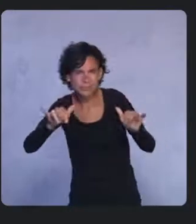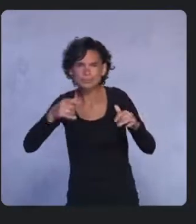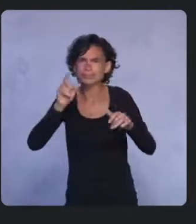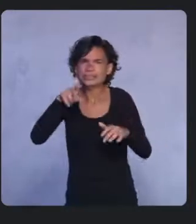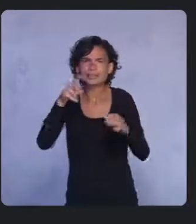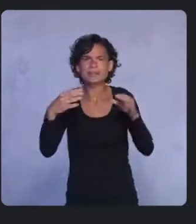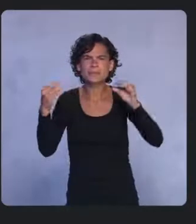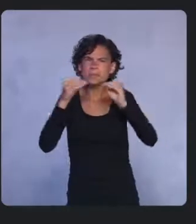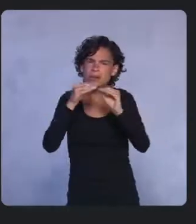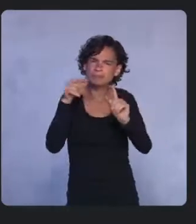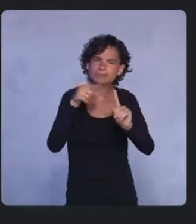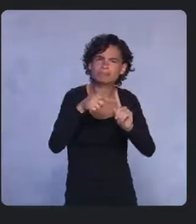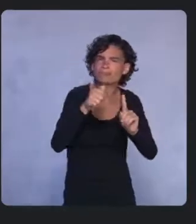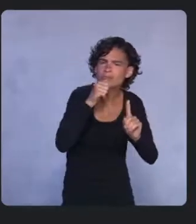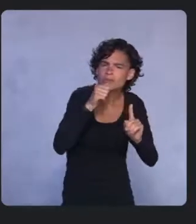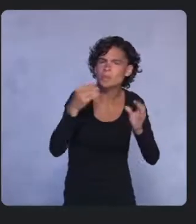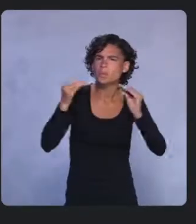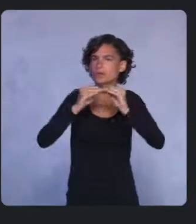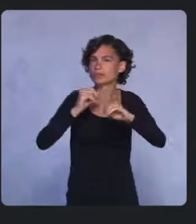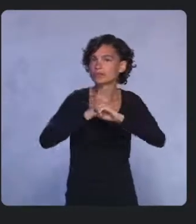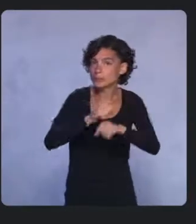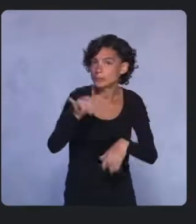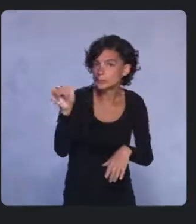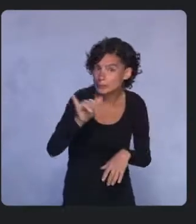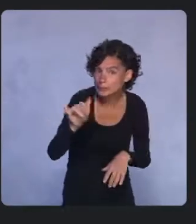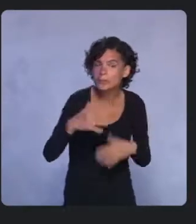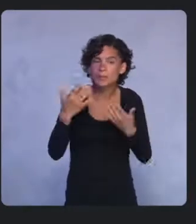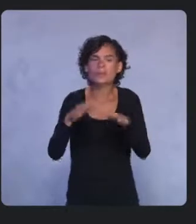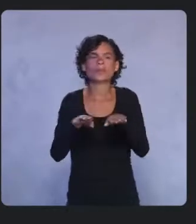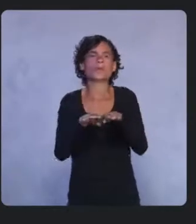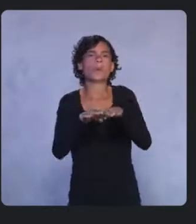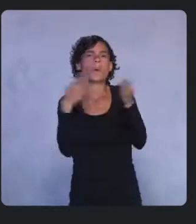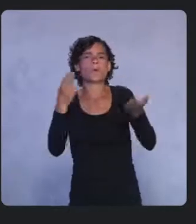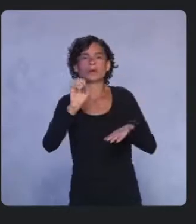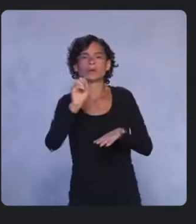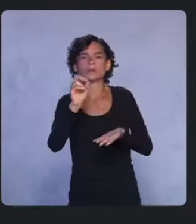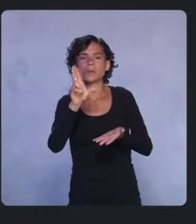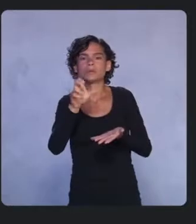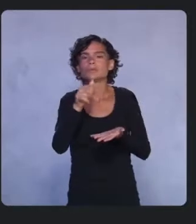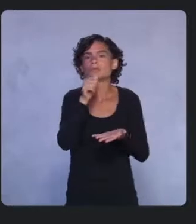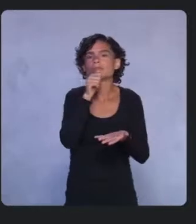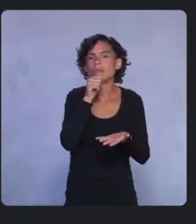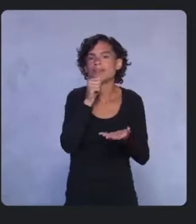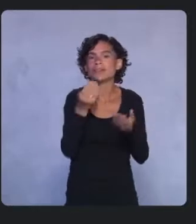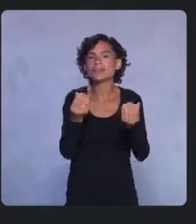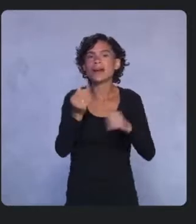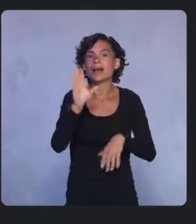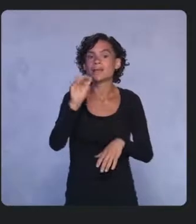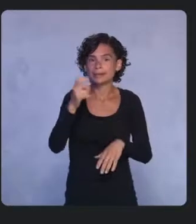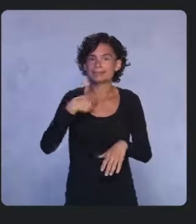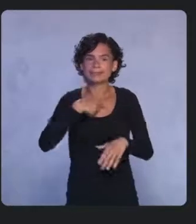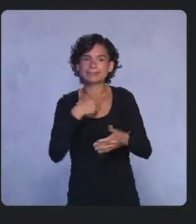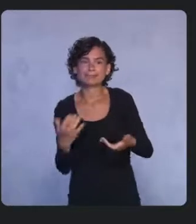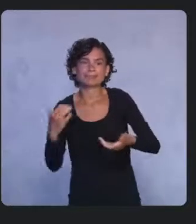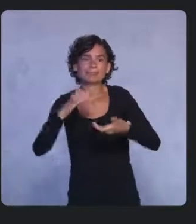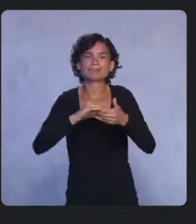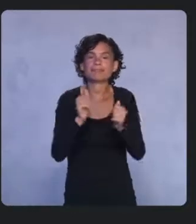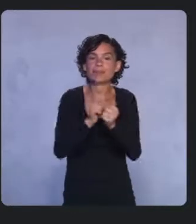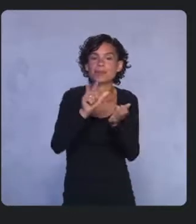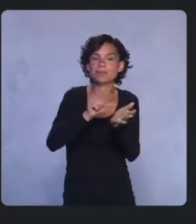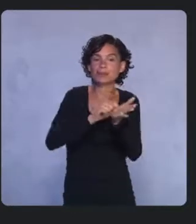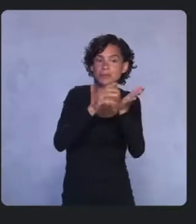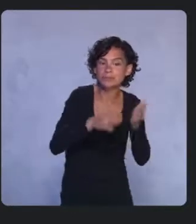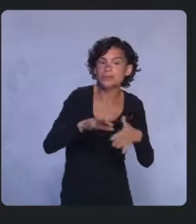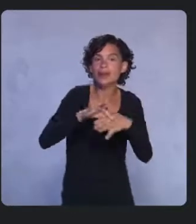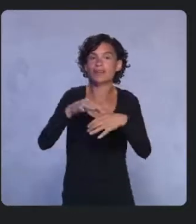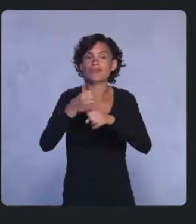secure. Through the Open Source Privacy Sandbox initiative, we're collaborating with publishers, content creators,